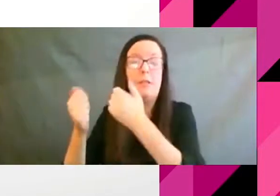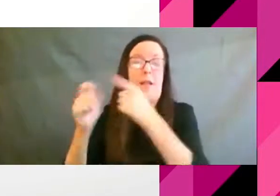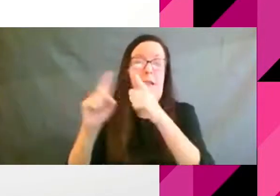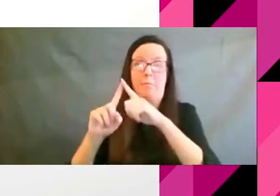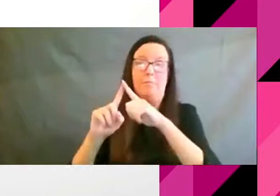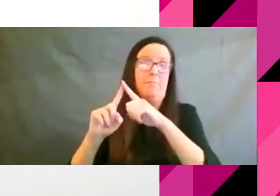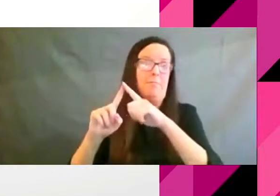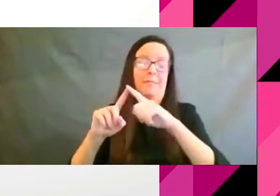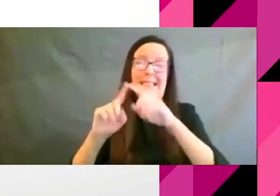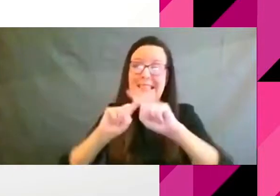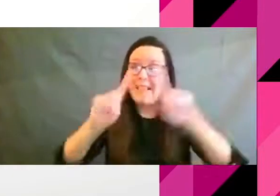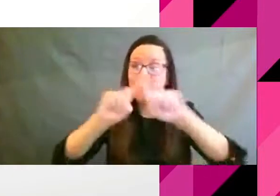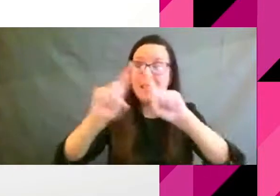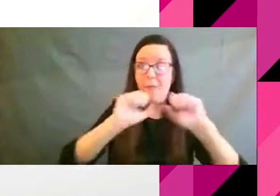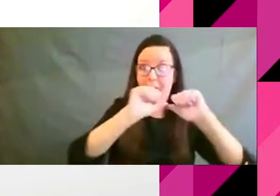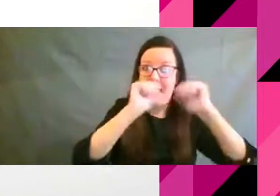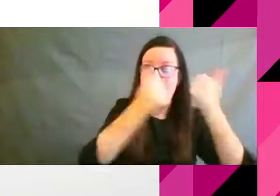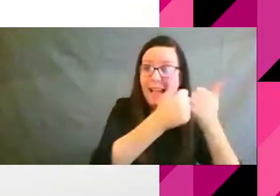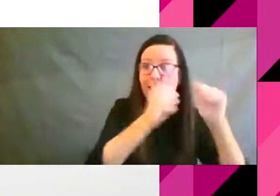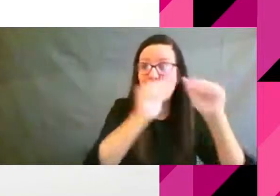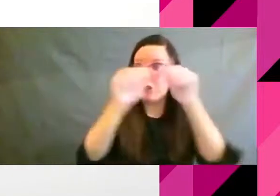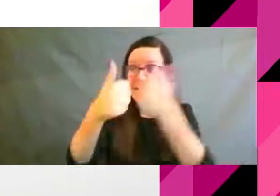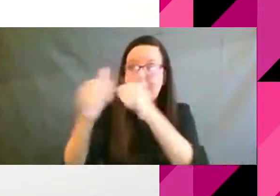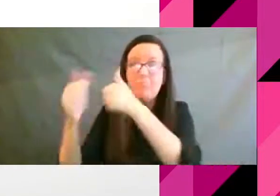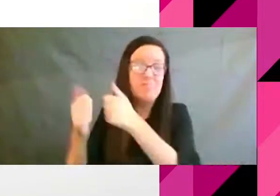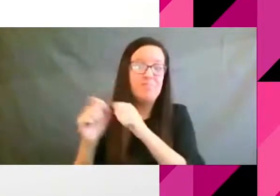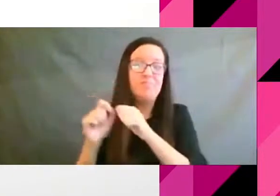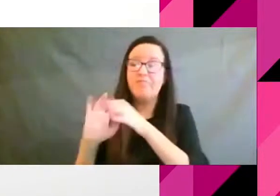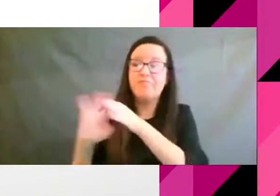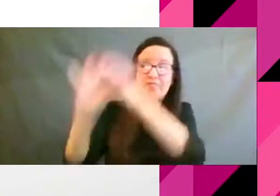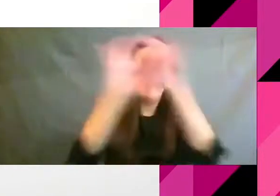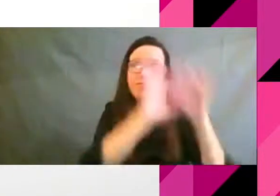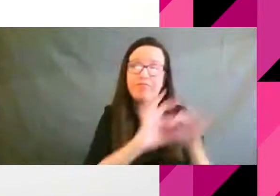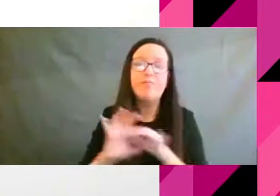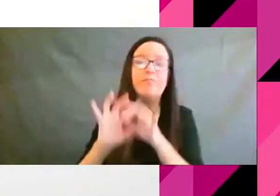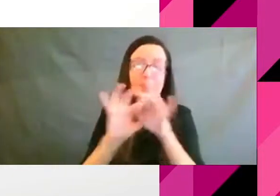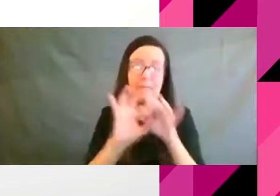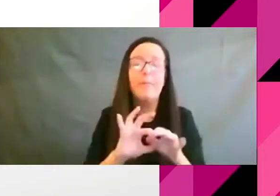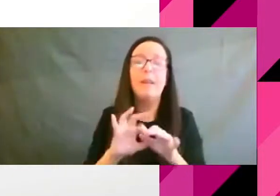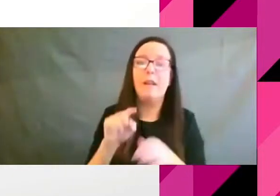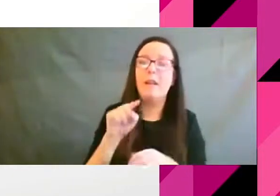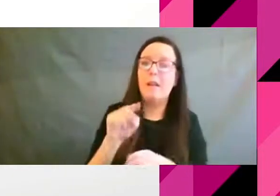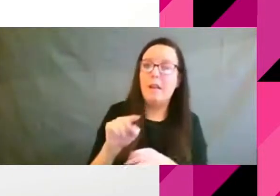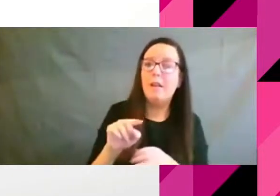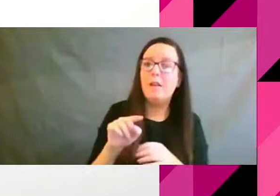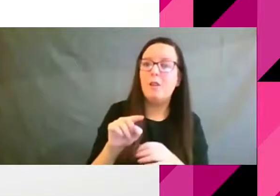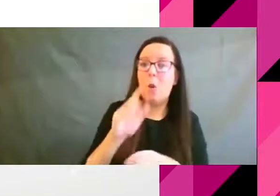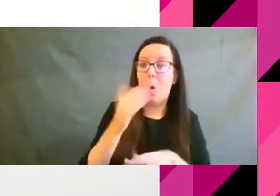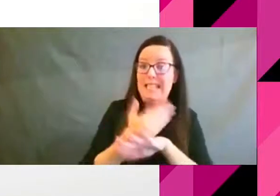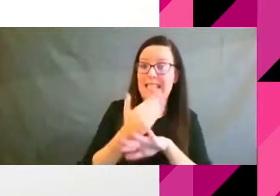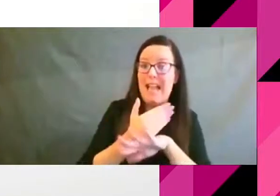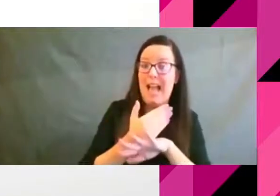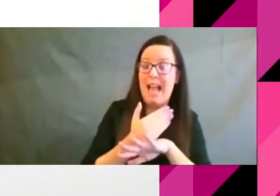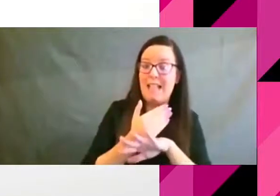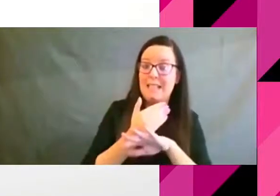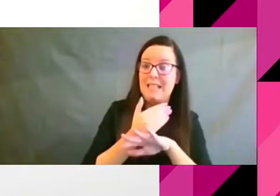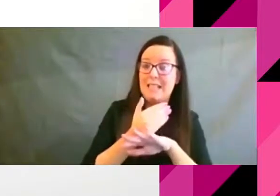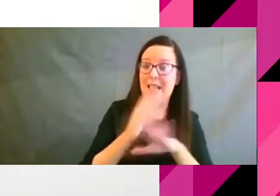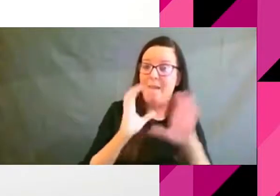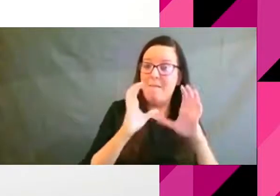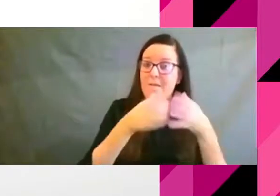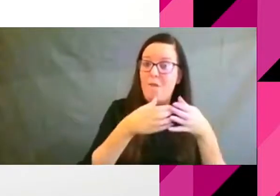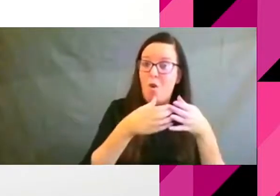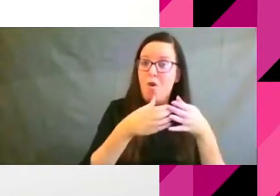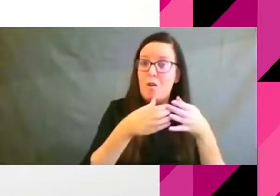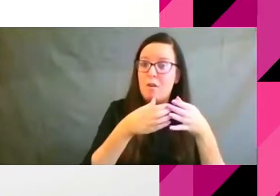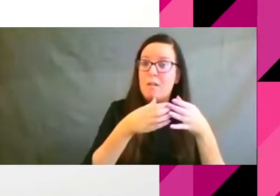relevant agencies and any other departments. The terms of reference for the task force are under development between the Department of Justice and the Department of